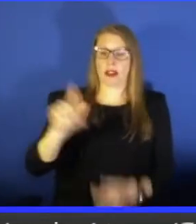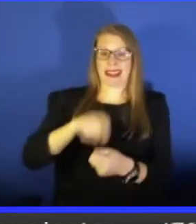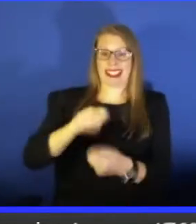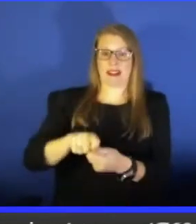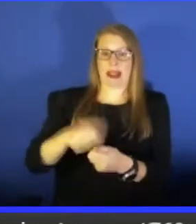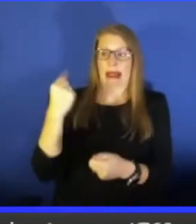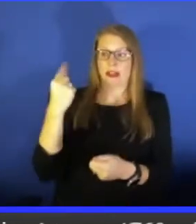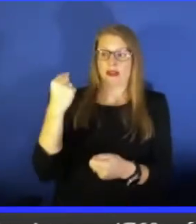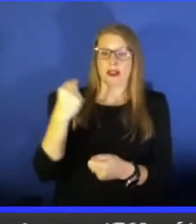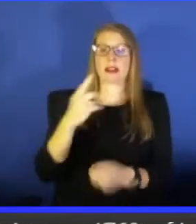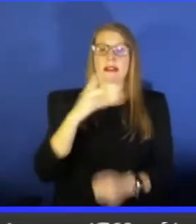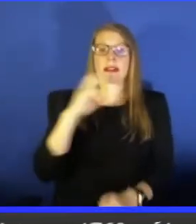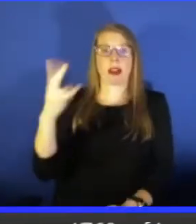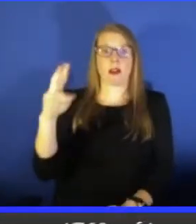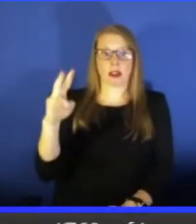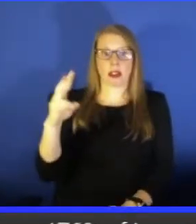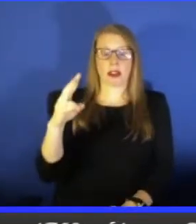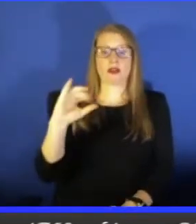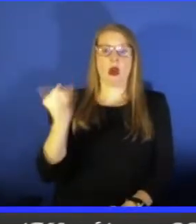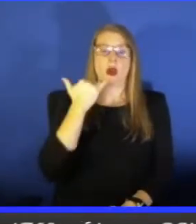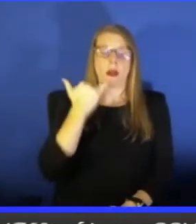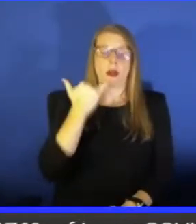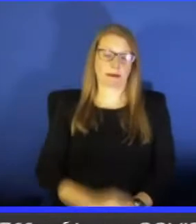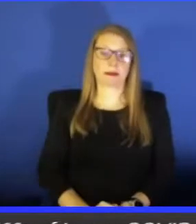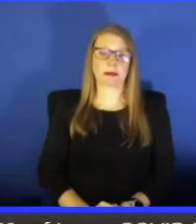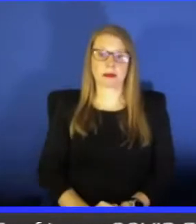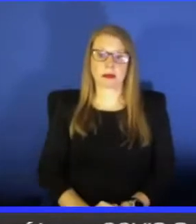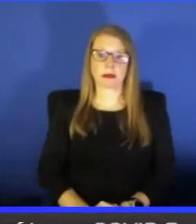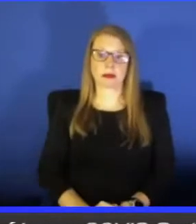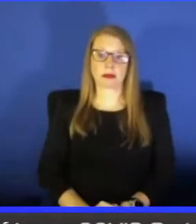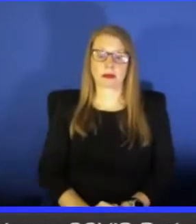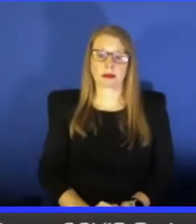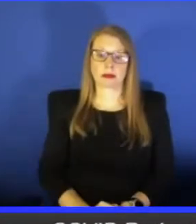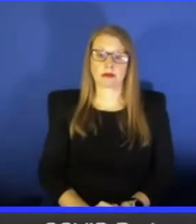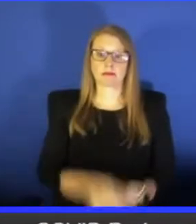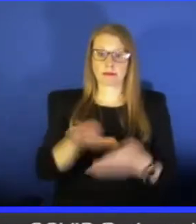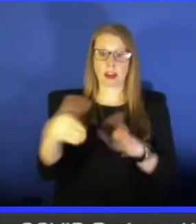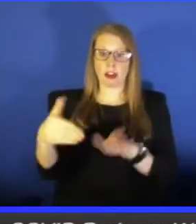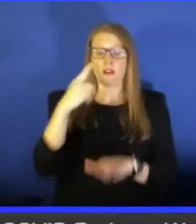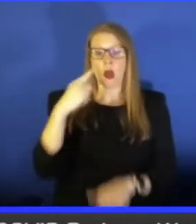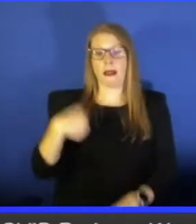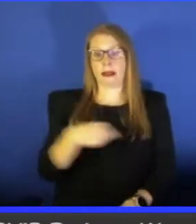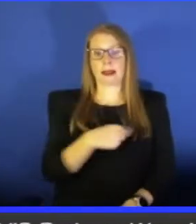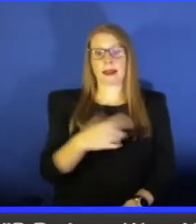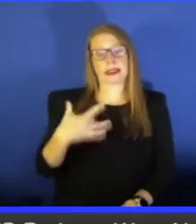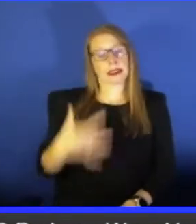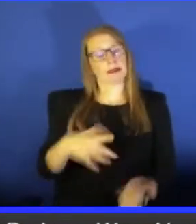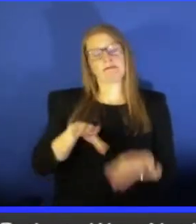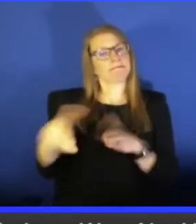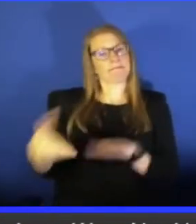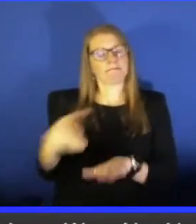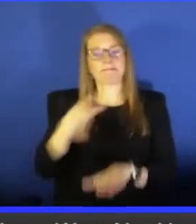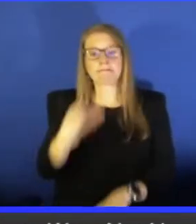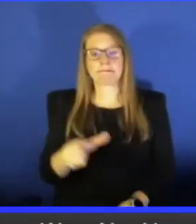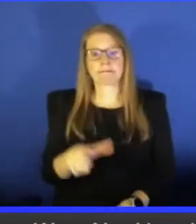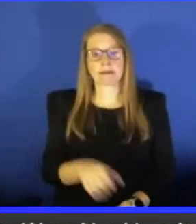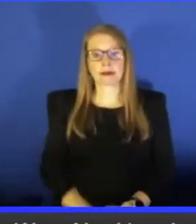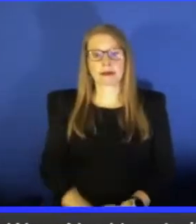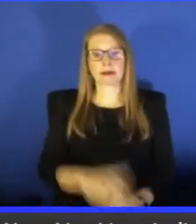really hard message to the families, that strong message to the kids. You can't be buying pills in school. But why are